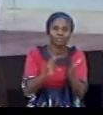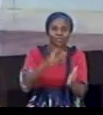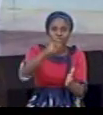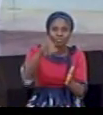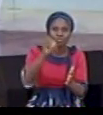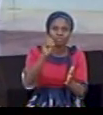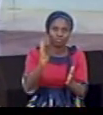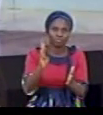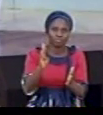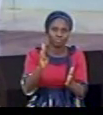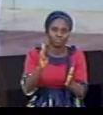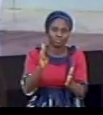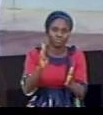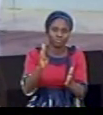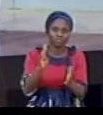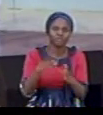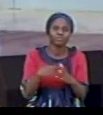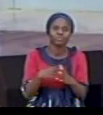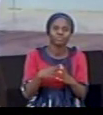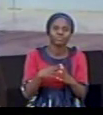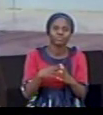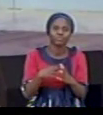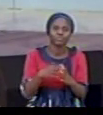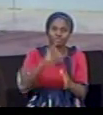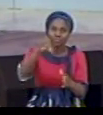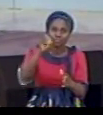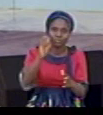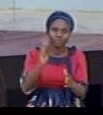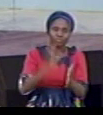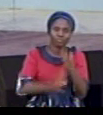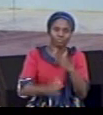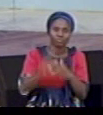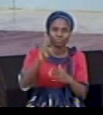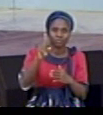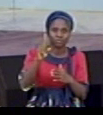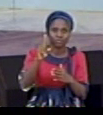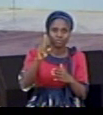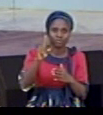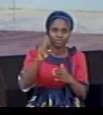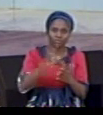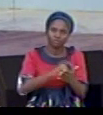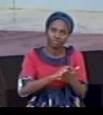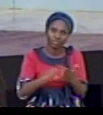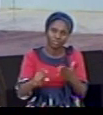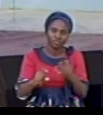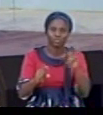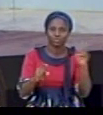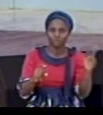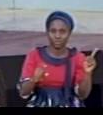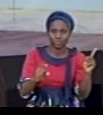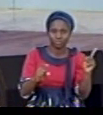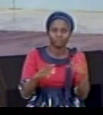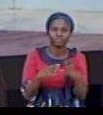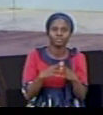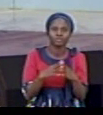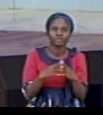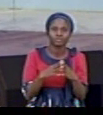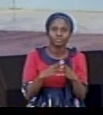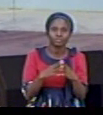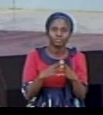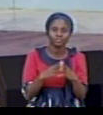few verses of scripture. Job chapter 1, I'm reading from verse 1.